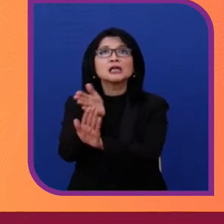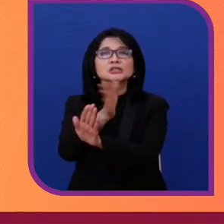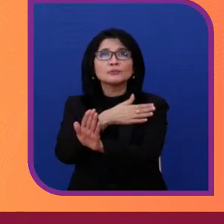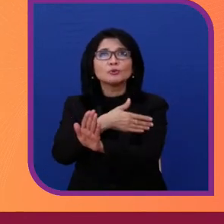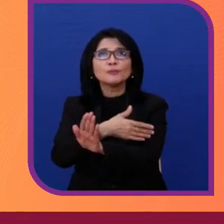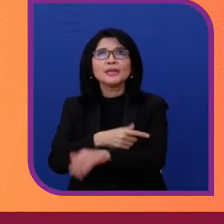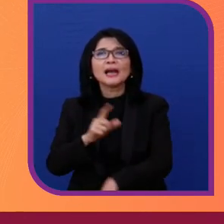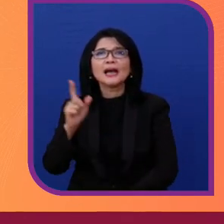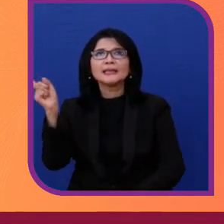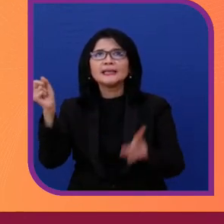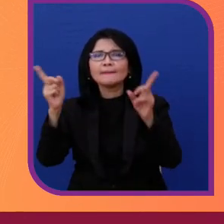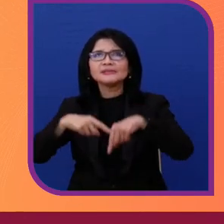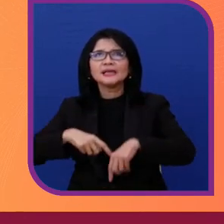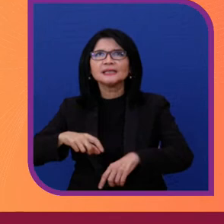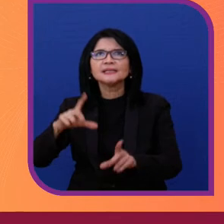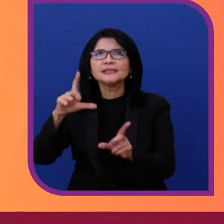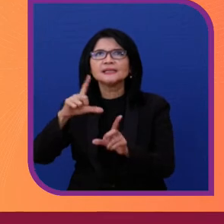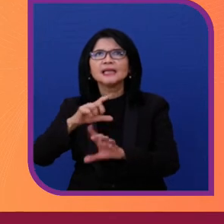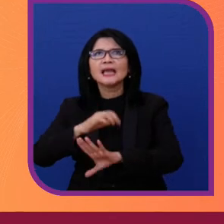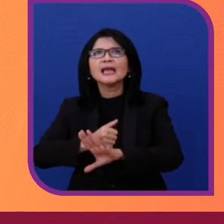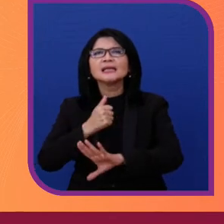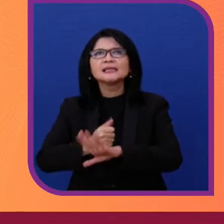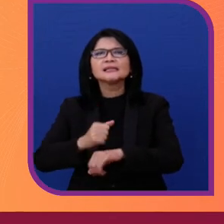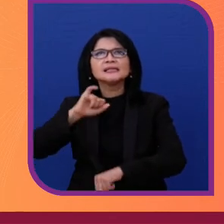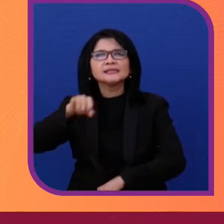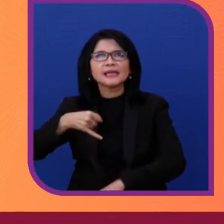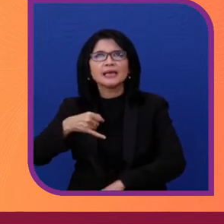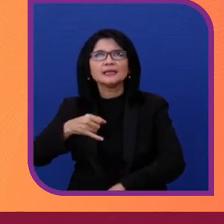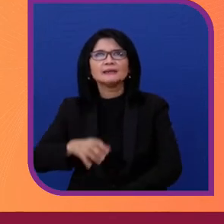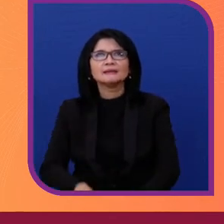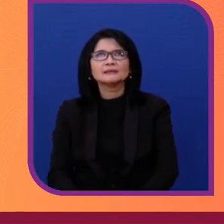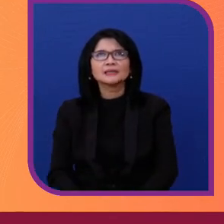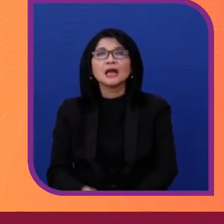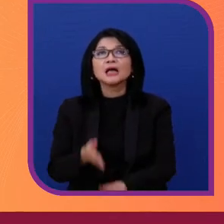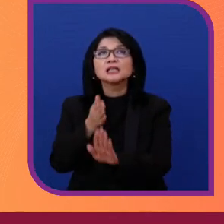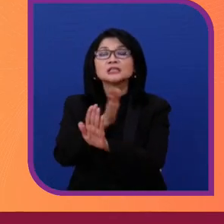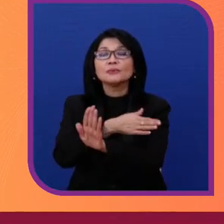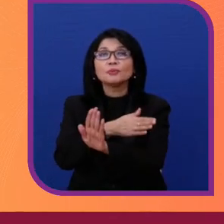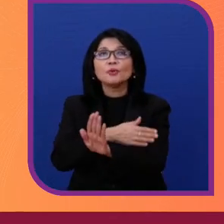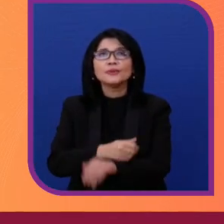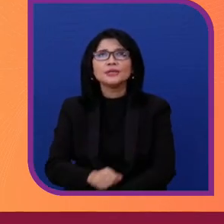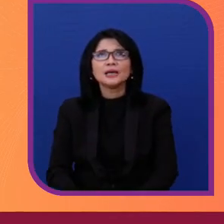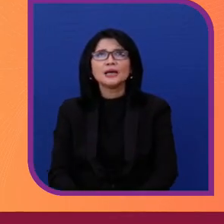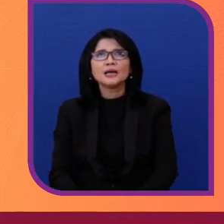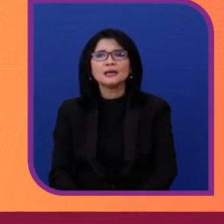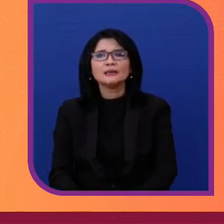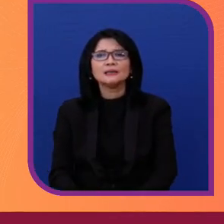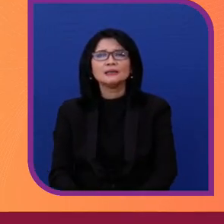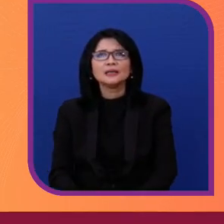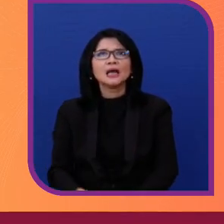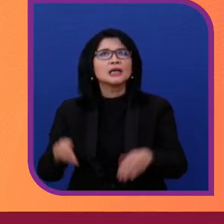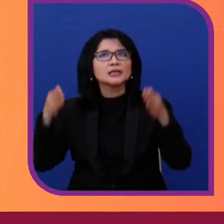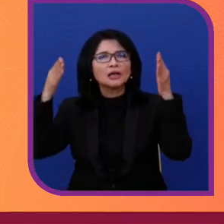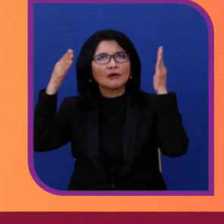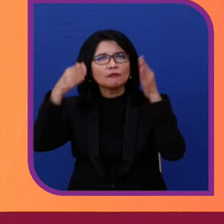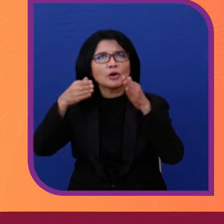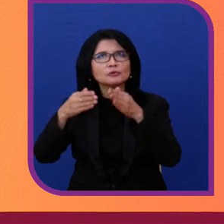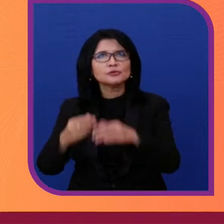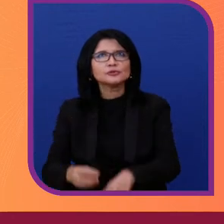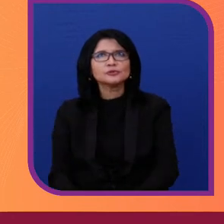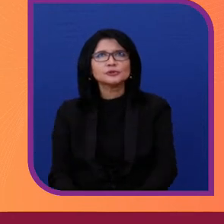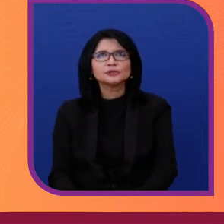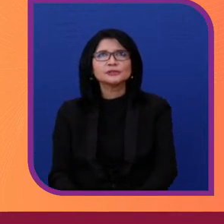Seventeen Jiwasraya asisten Minister of state revenue false office on the Poet tek revenue online non-tax revenue